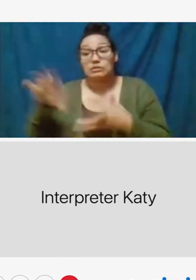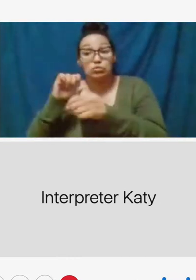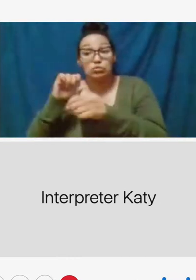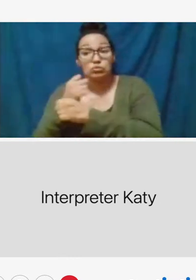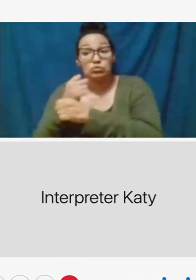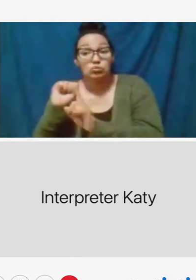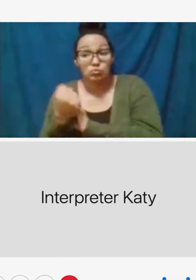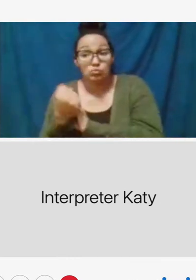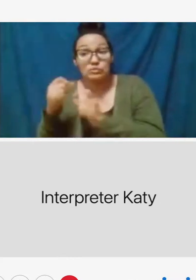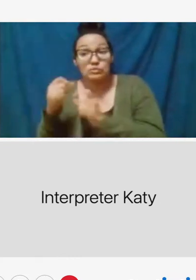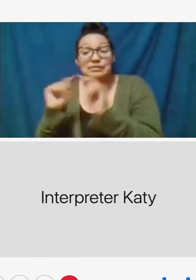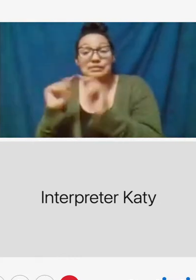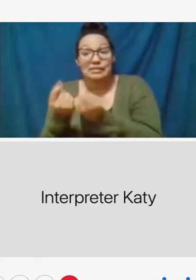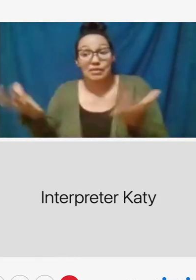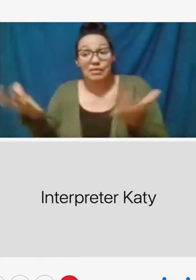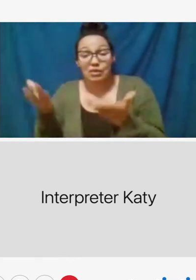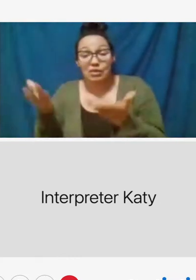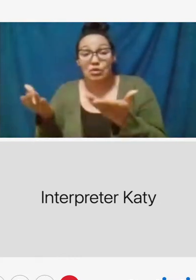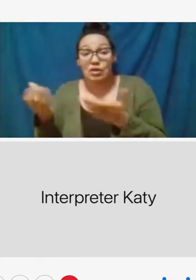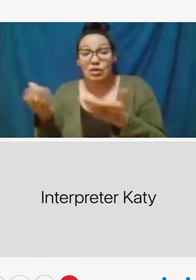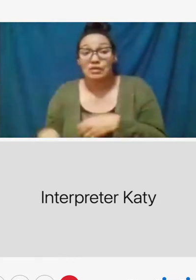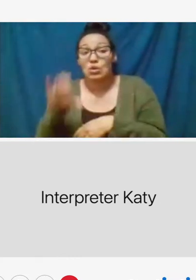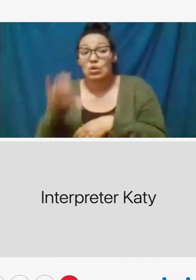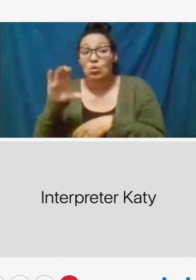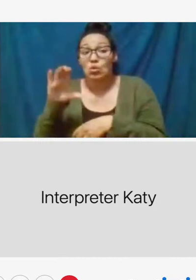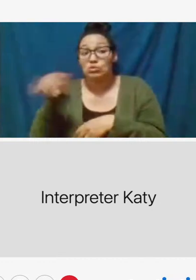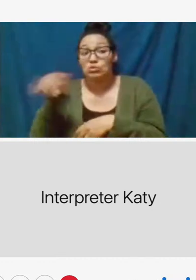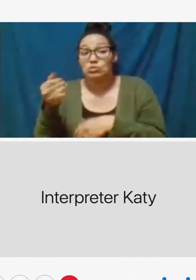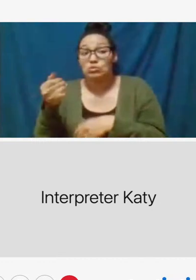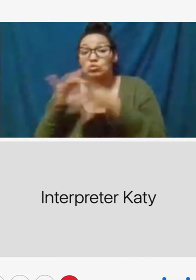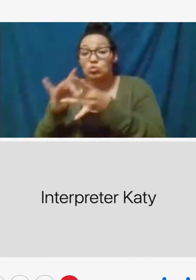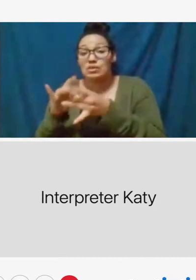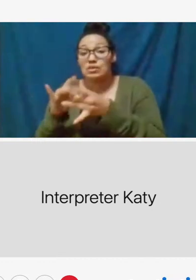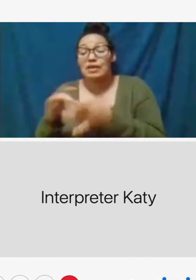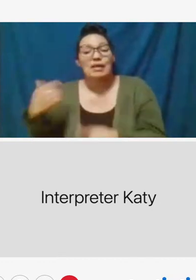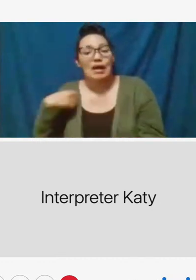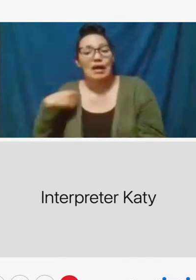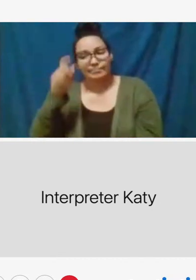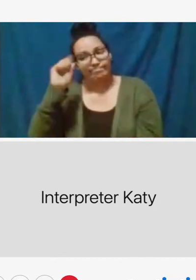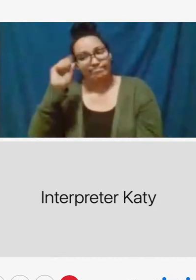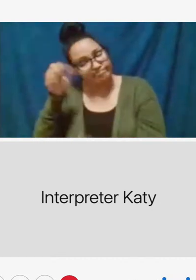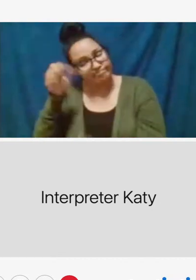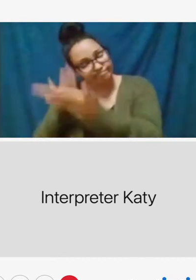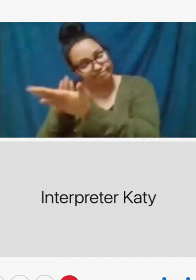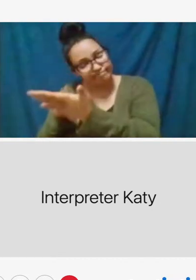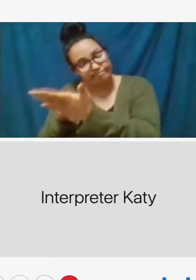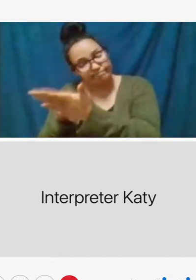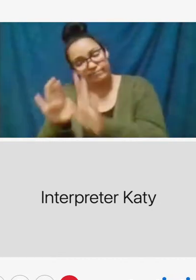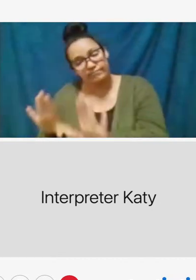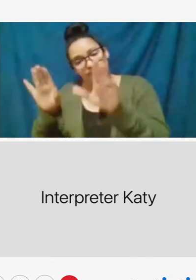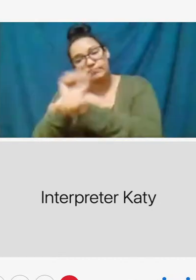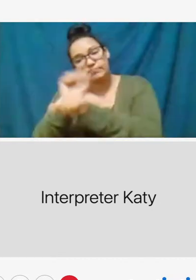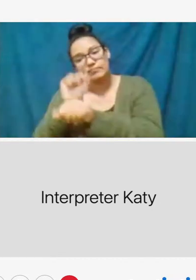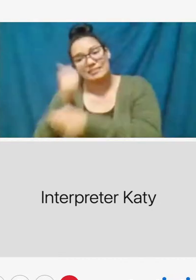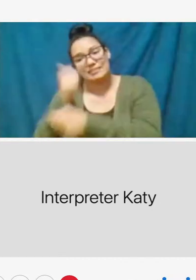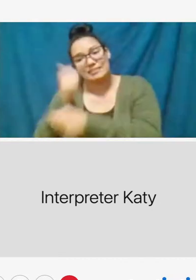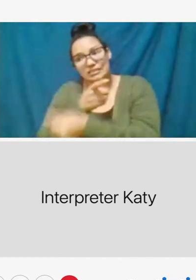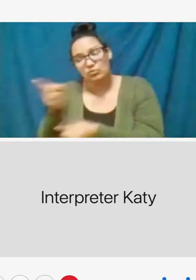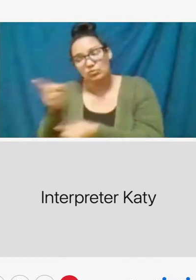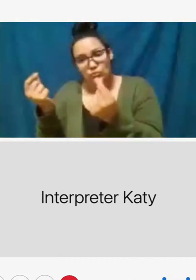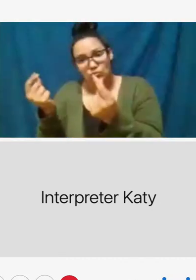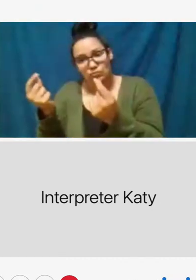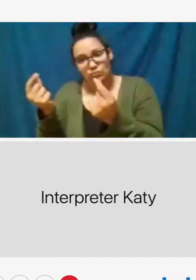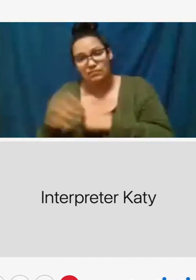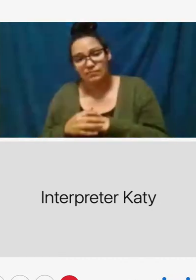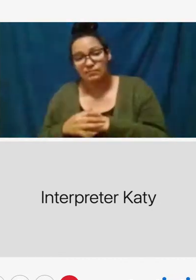my hat off to you I applaud you for the great great work that each and every one of you do please let your staff